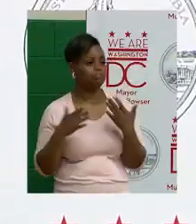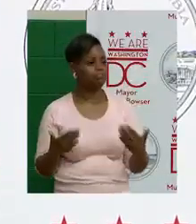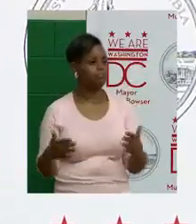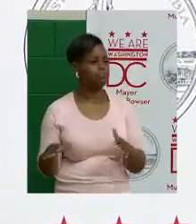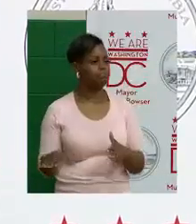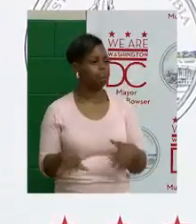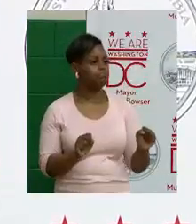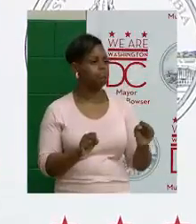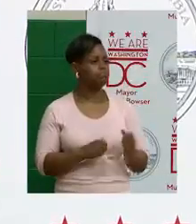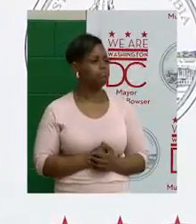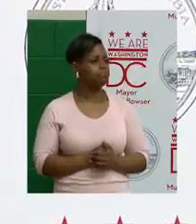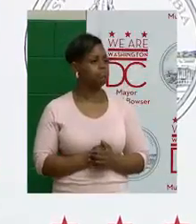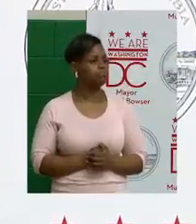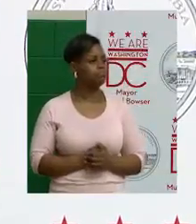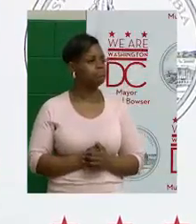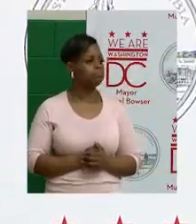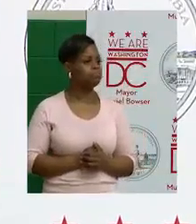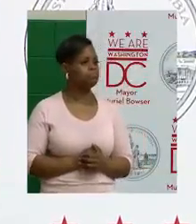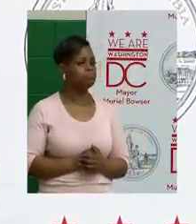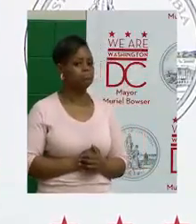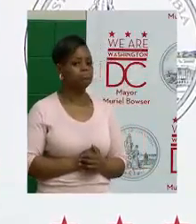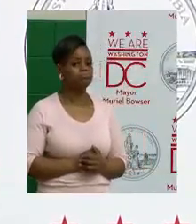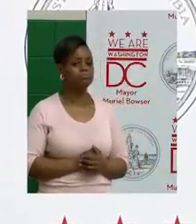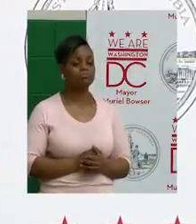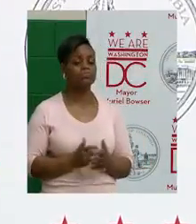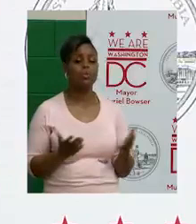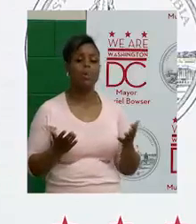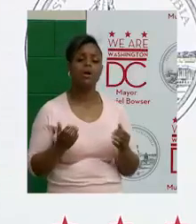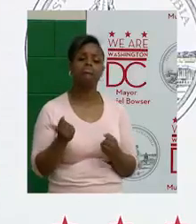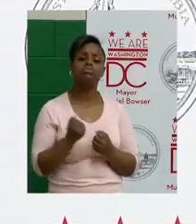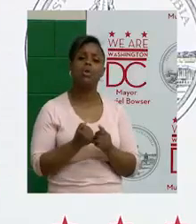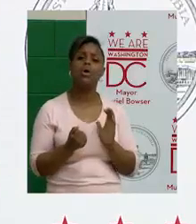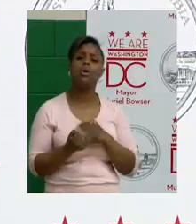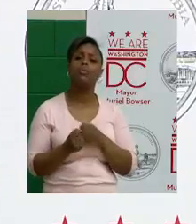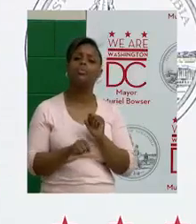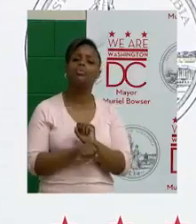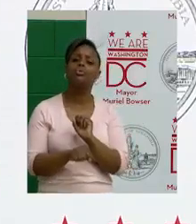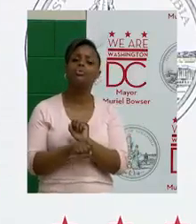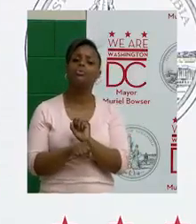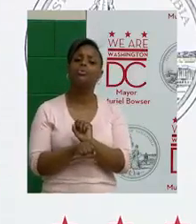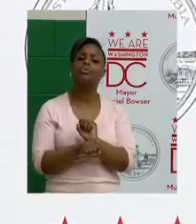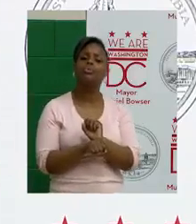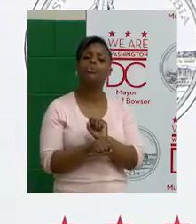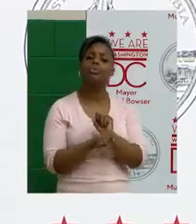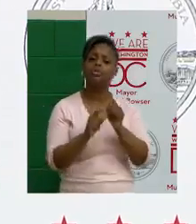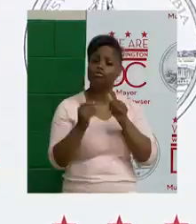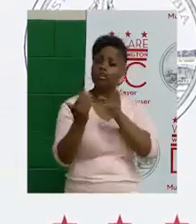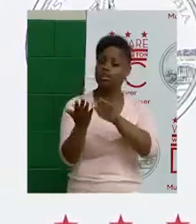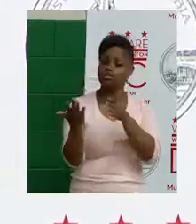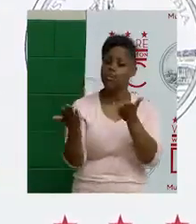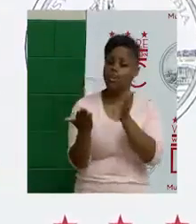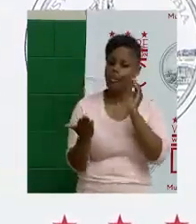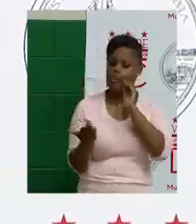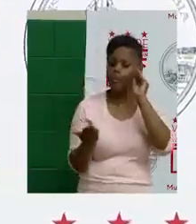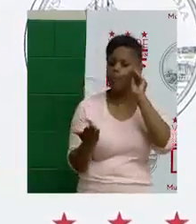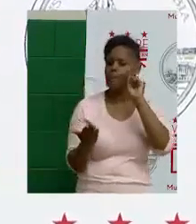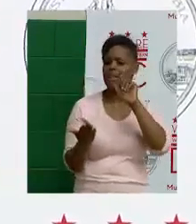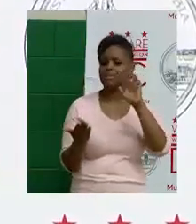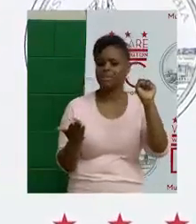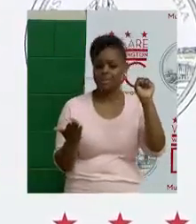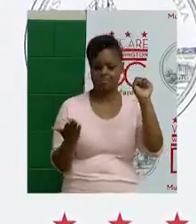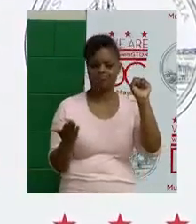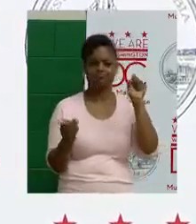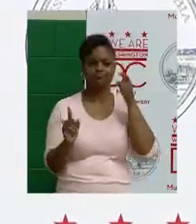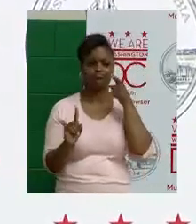that underlie the work that we do are addressing the very challenging and vexing problem of homelessness, improving the